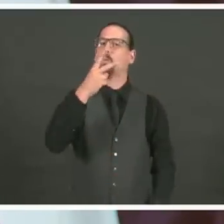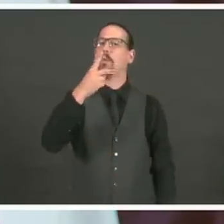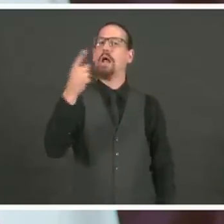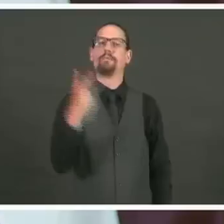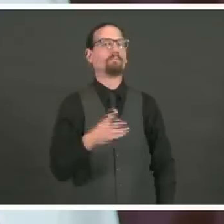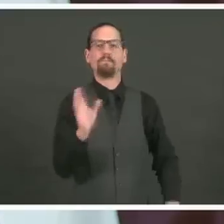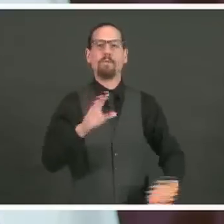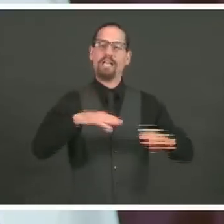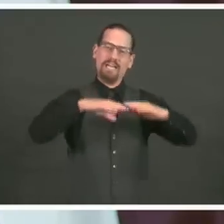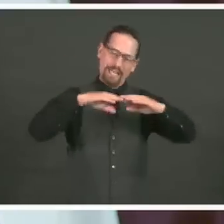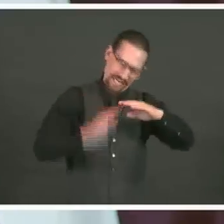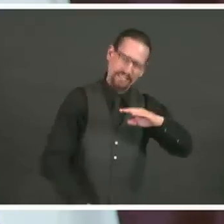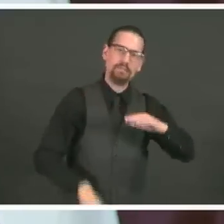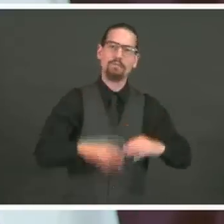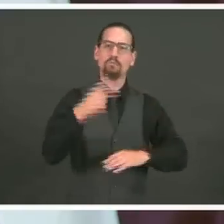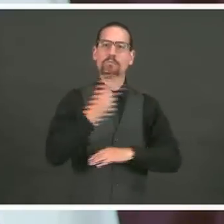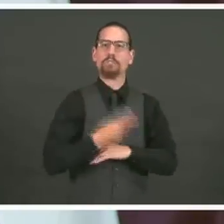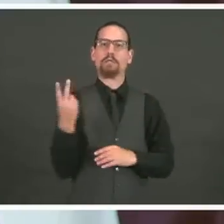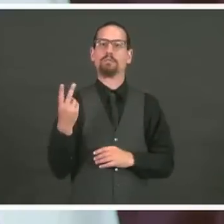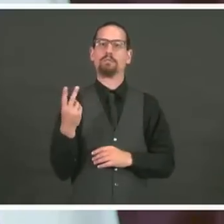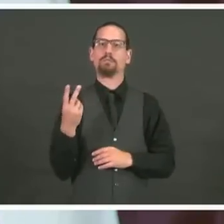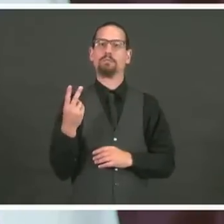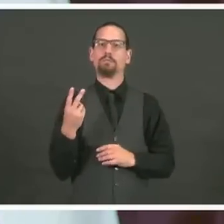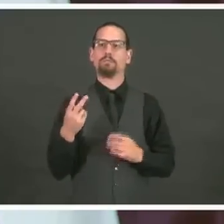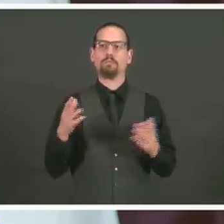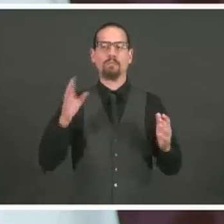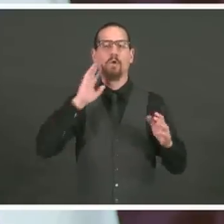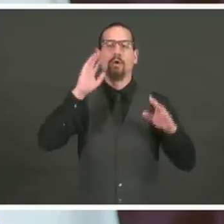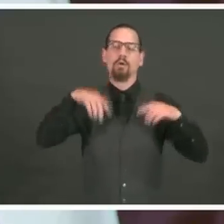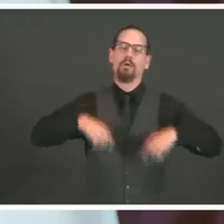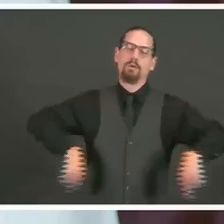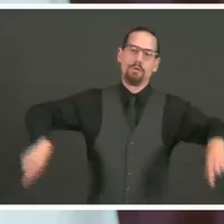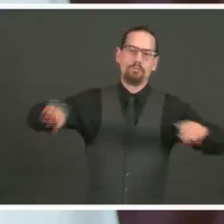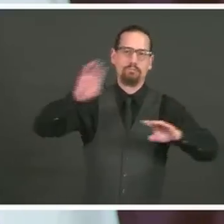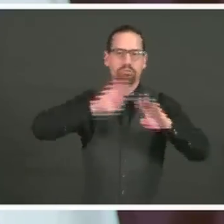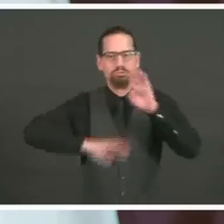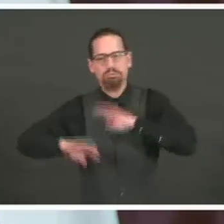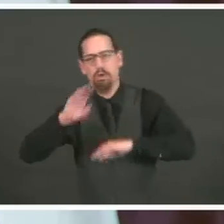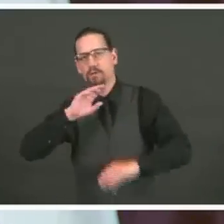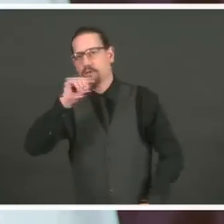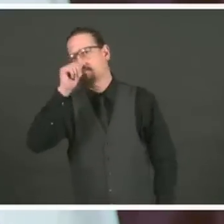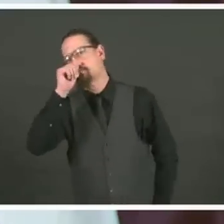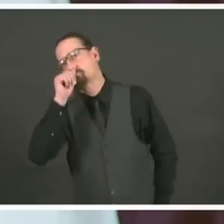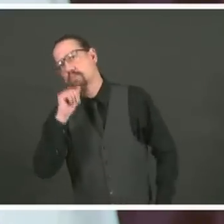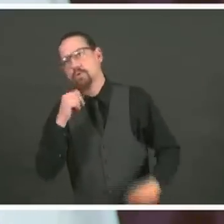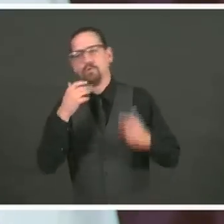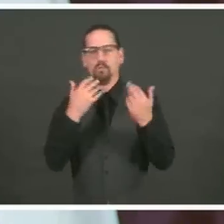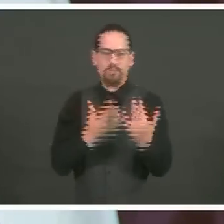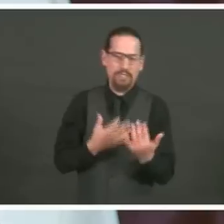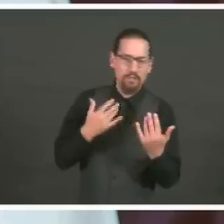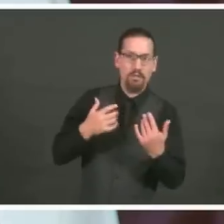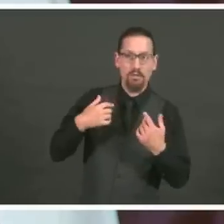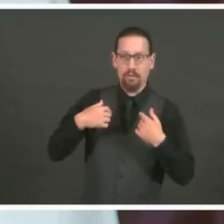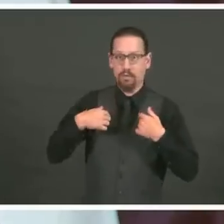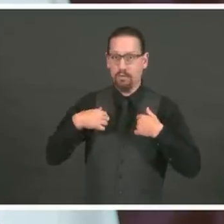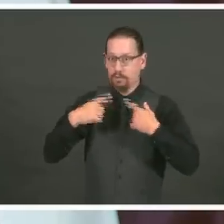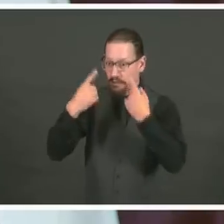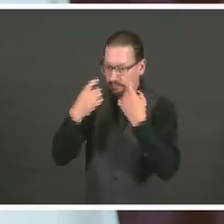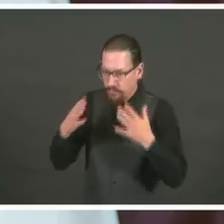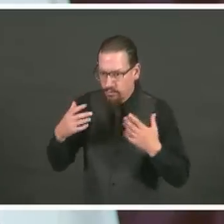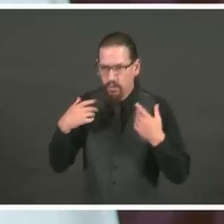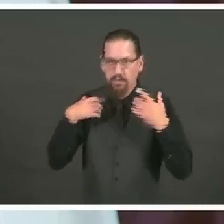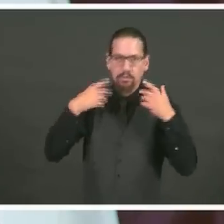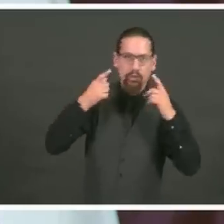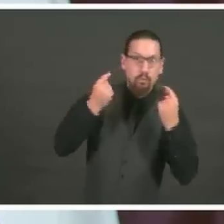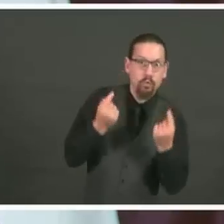As frustrating as it is for when you're waiting for your result, we need you please to stay at home, which is why we're